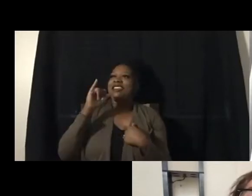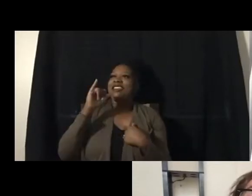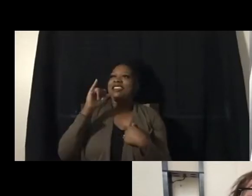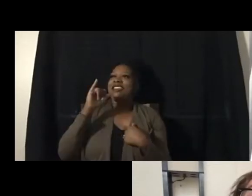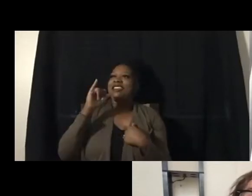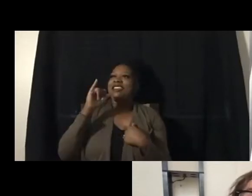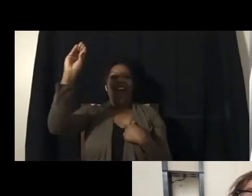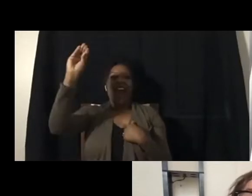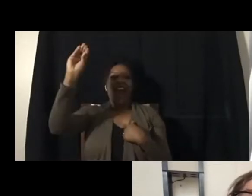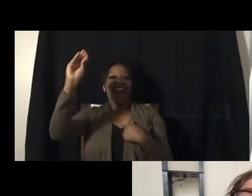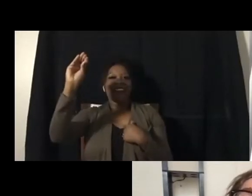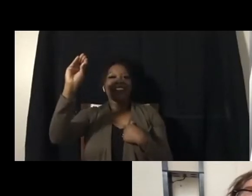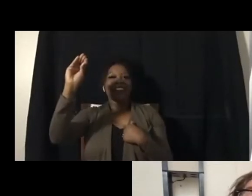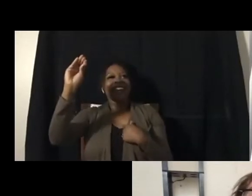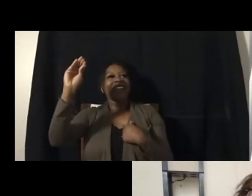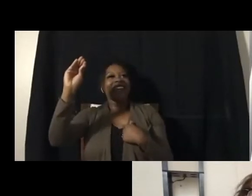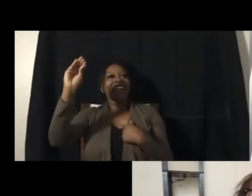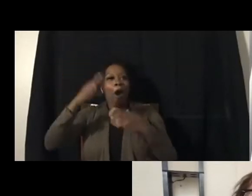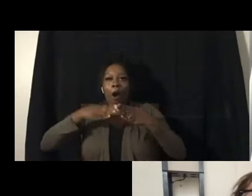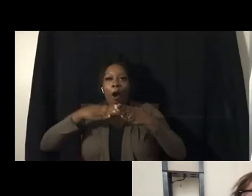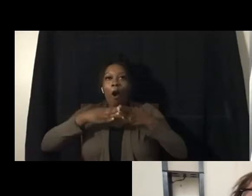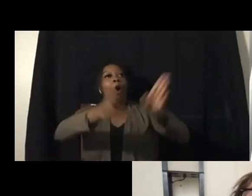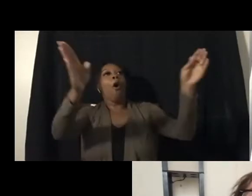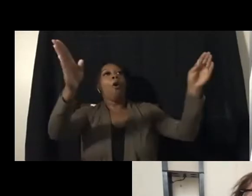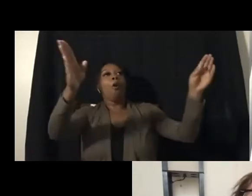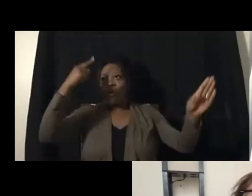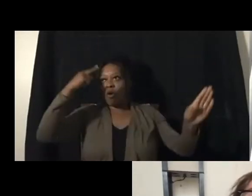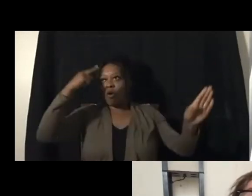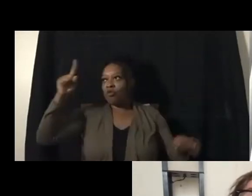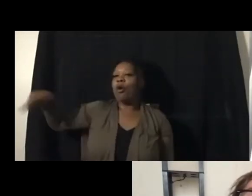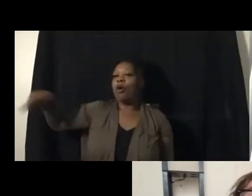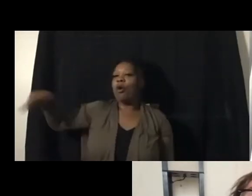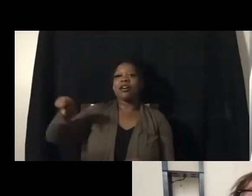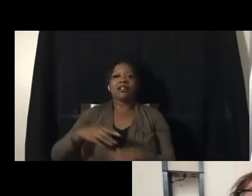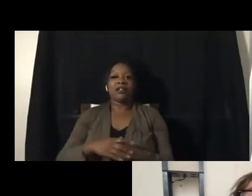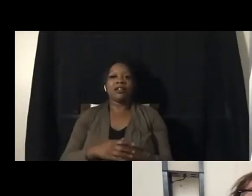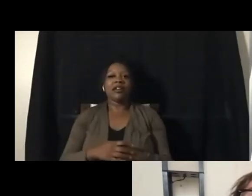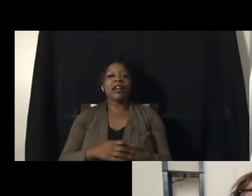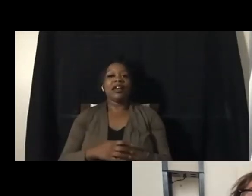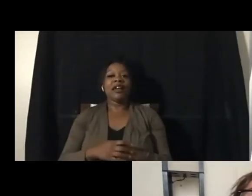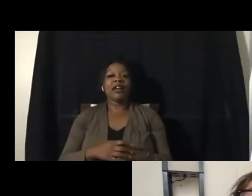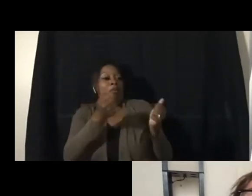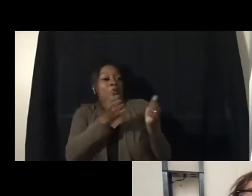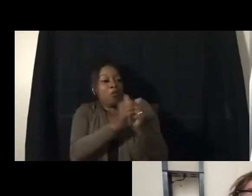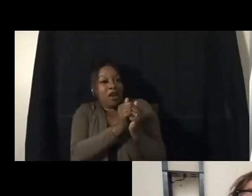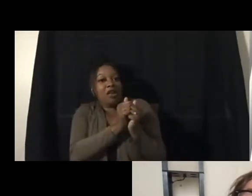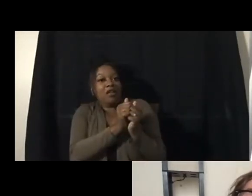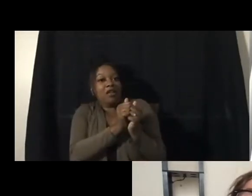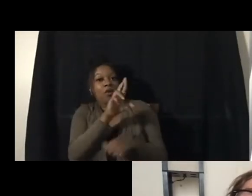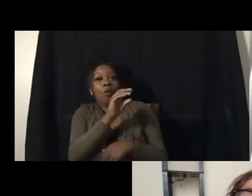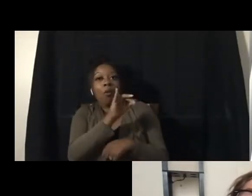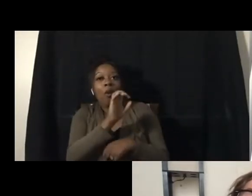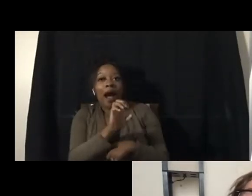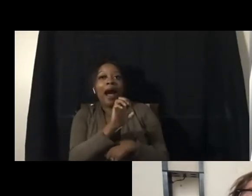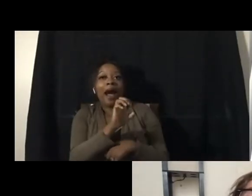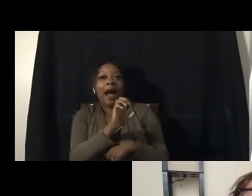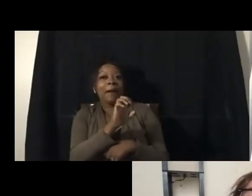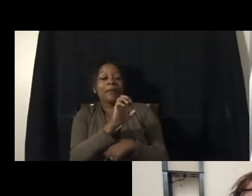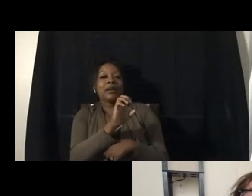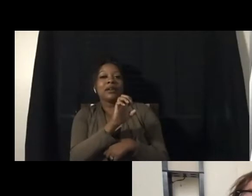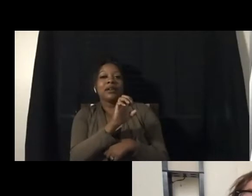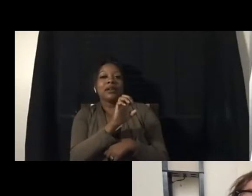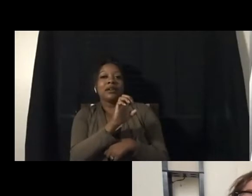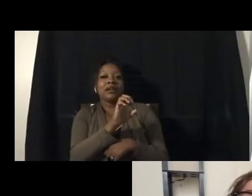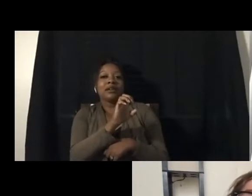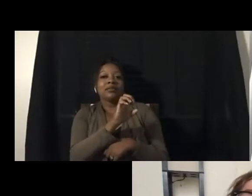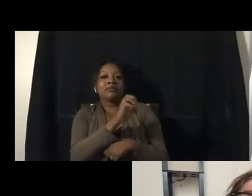know, open those doors. And to be able to do it with Ramy, you know, Ramy, when